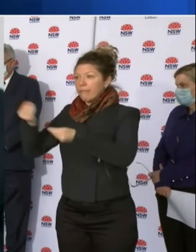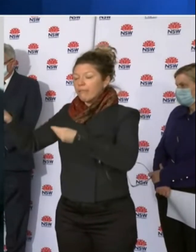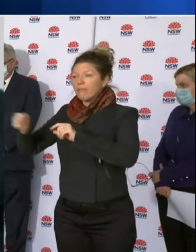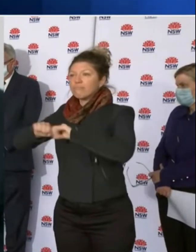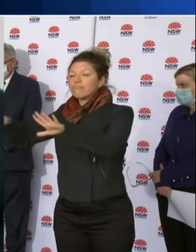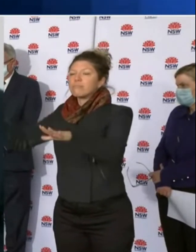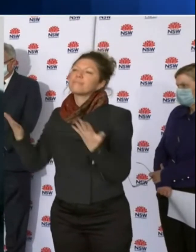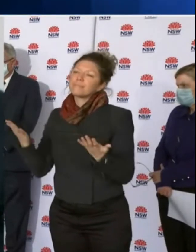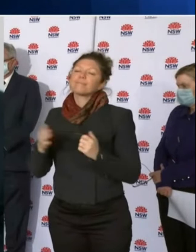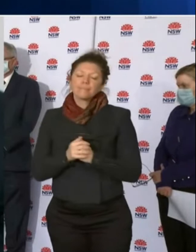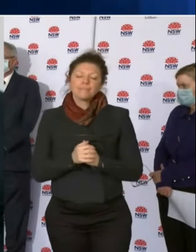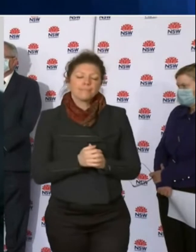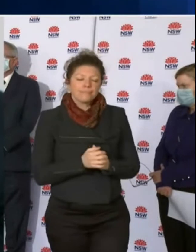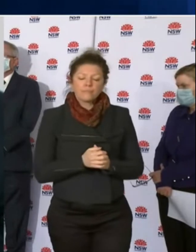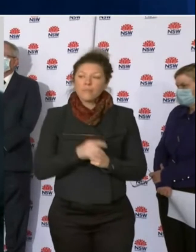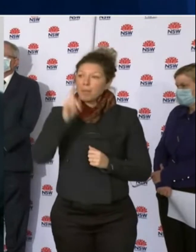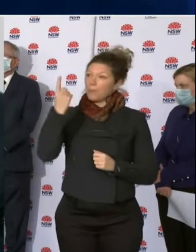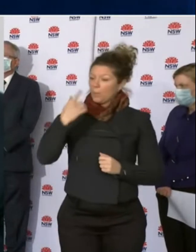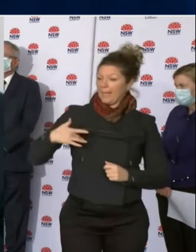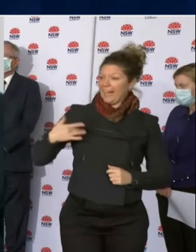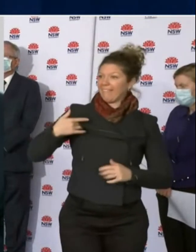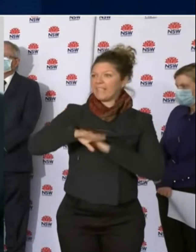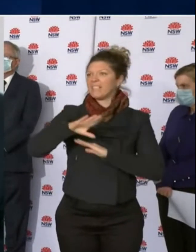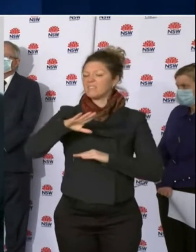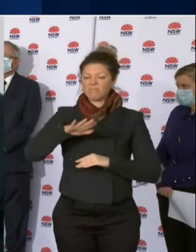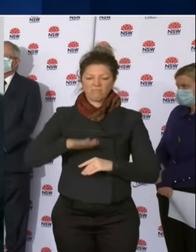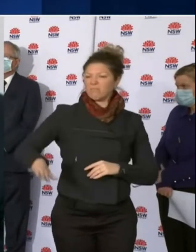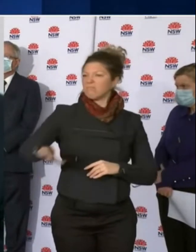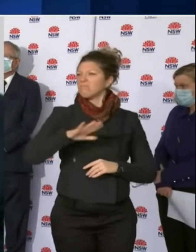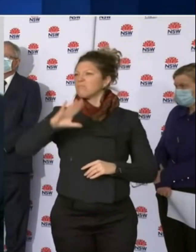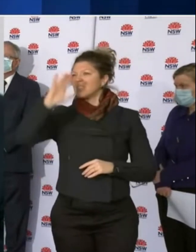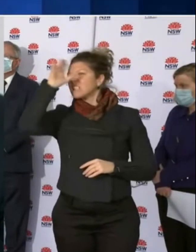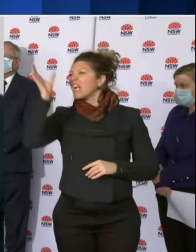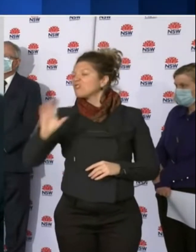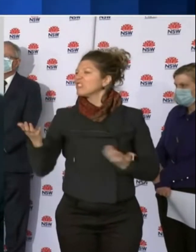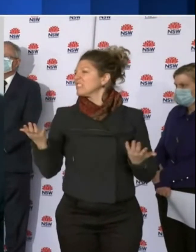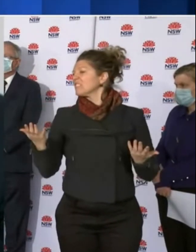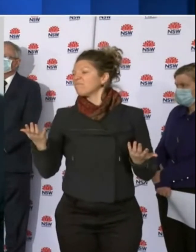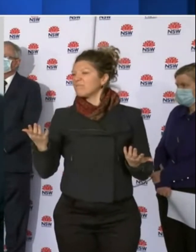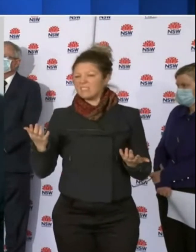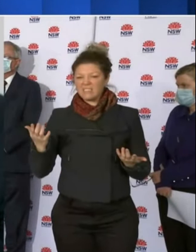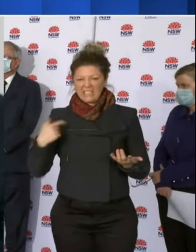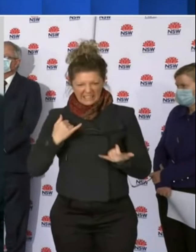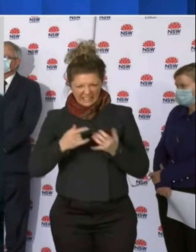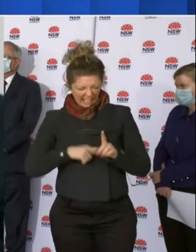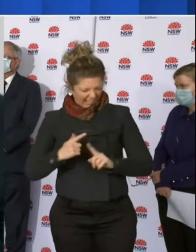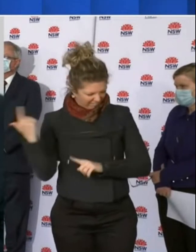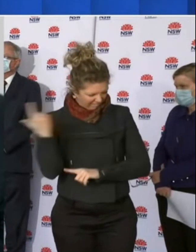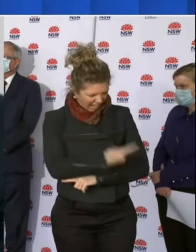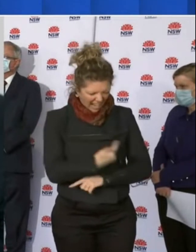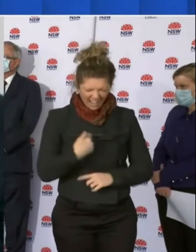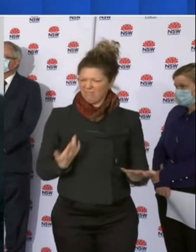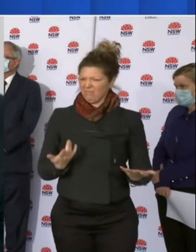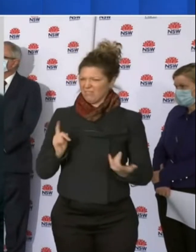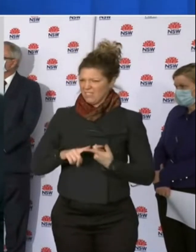time, people in the regions, although they've had to face restrictions that have not faced before, have by and large been able